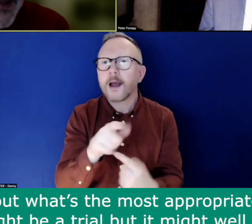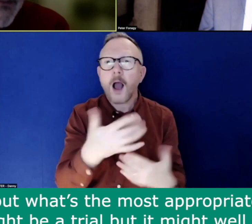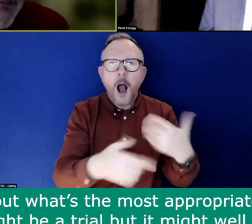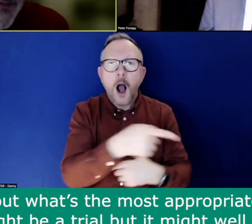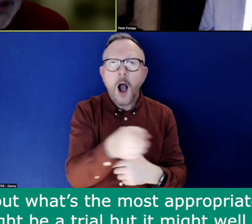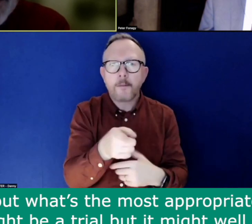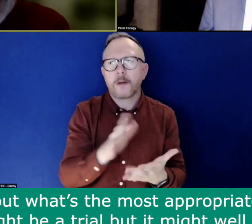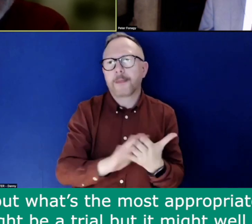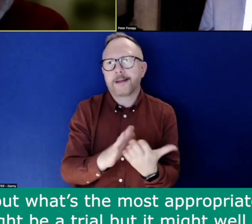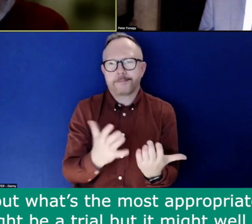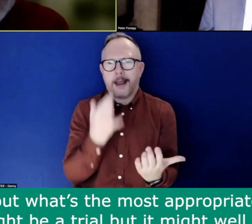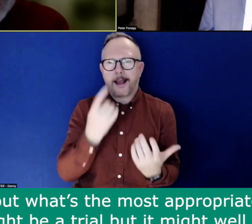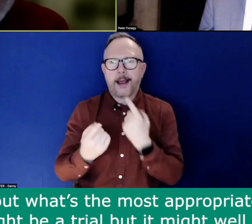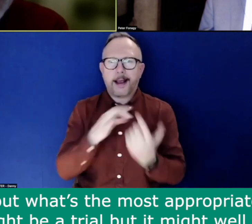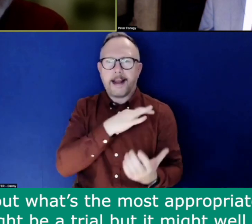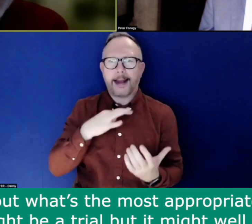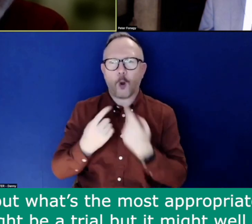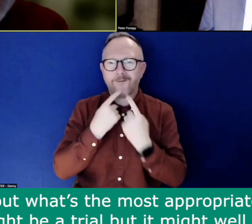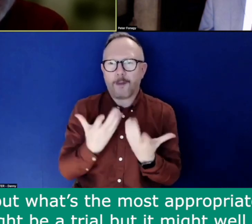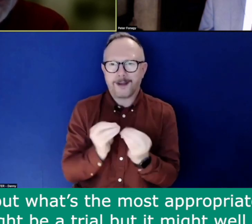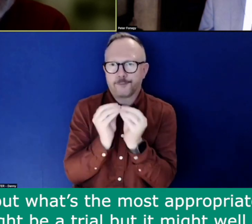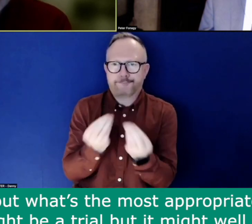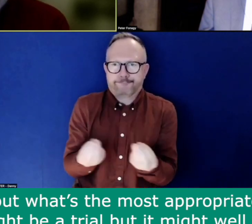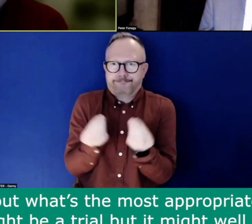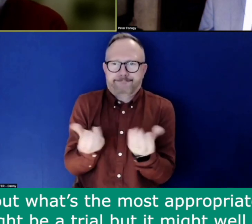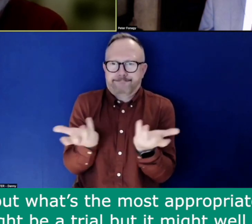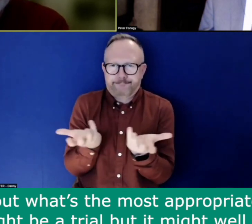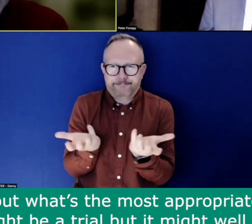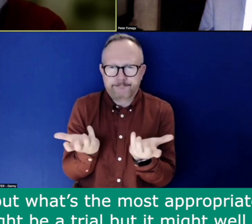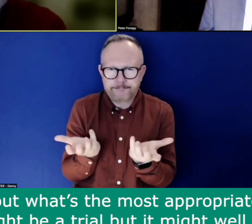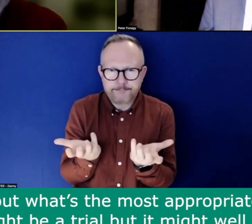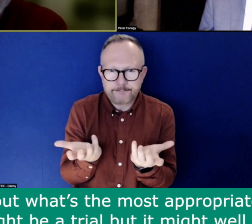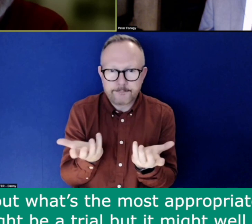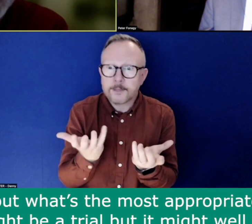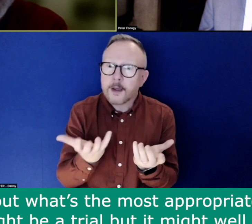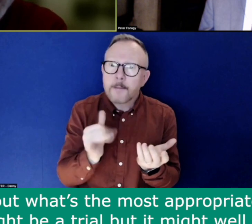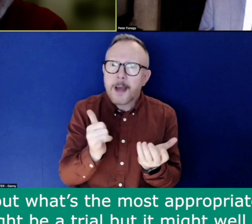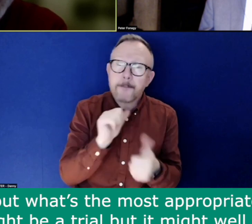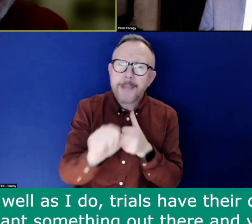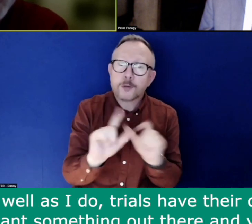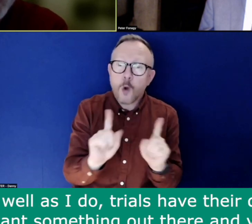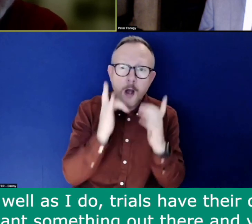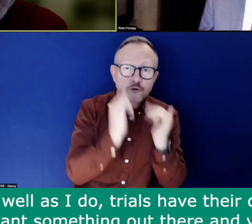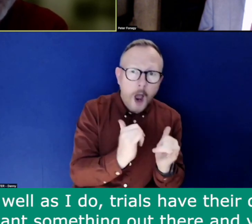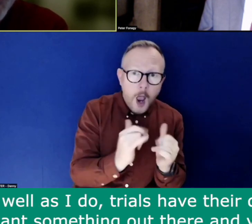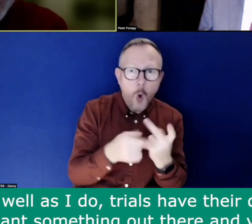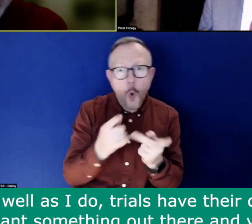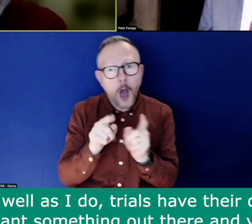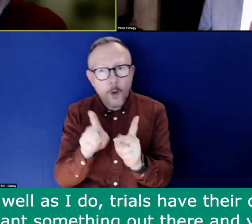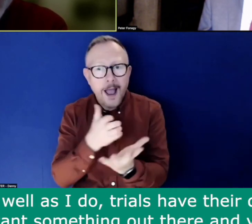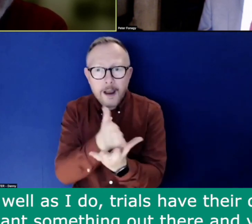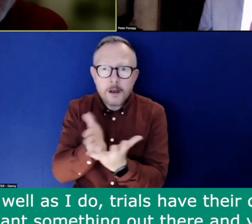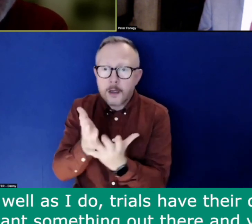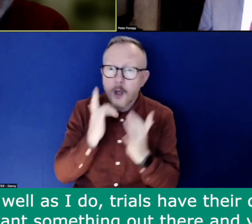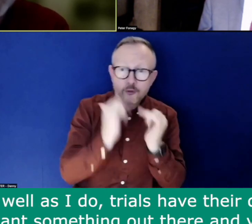and then thinking about what's the most appropriate form of evaluation. And it might be a trial, but it might well not be. I mean, as well as I do, trials have